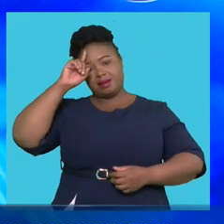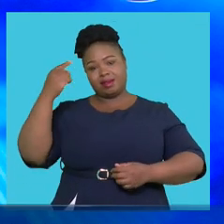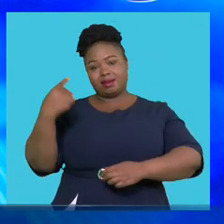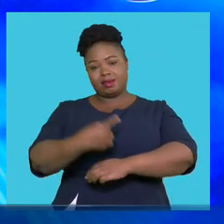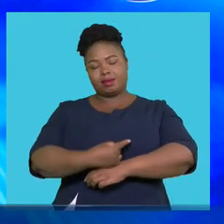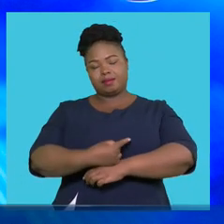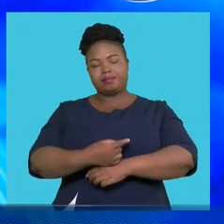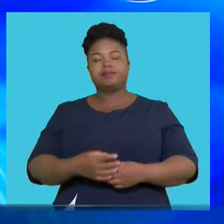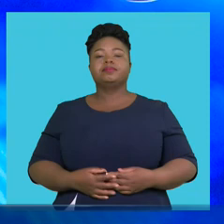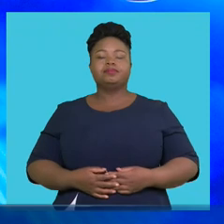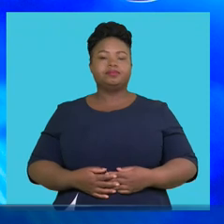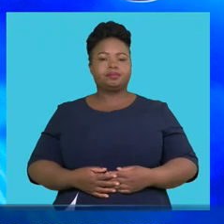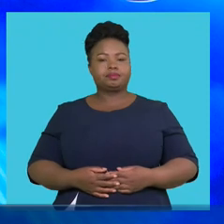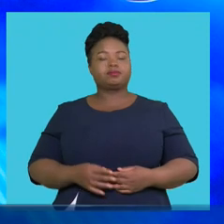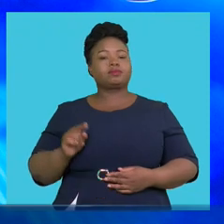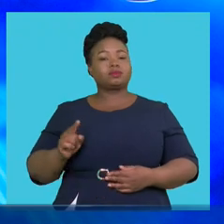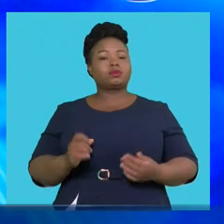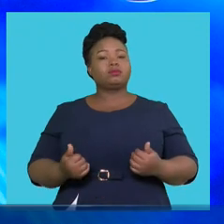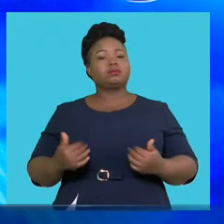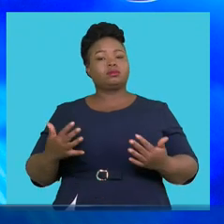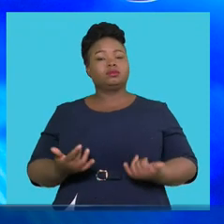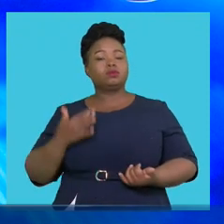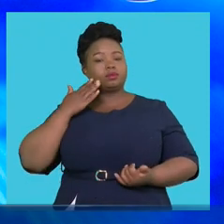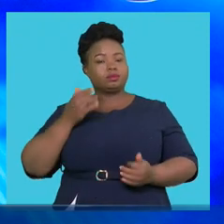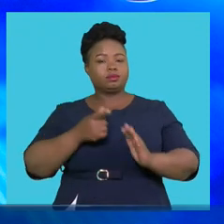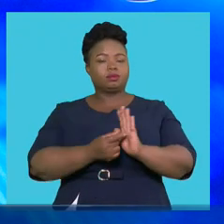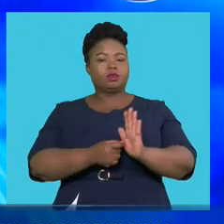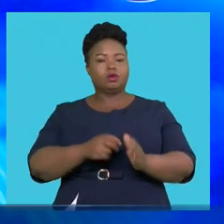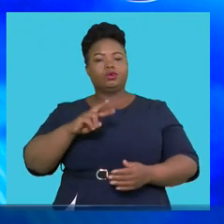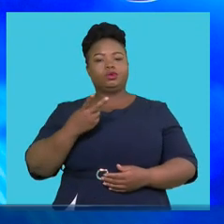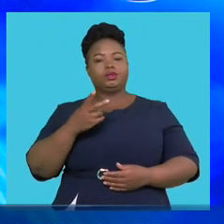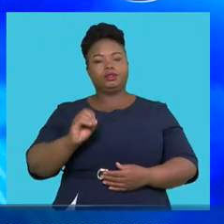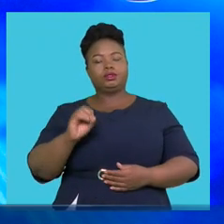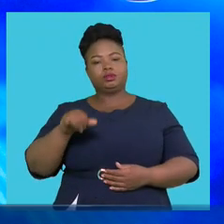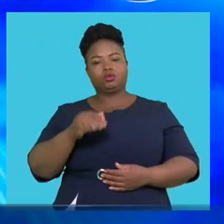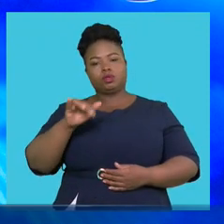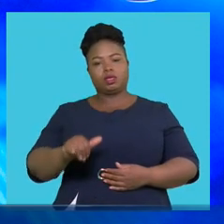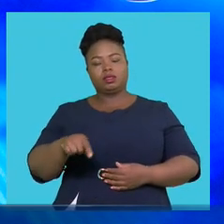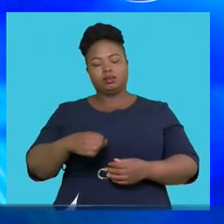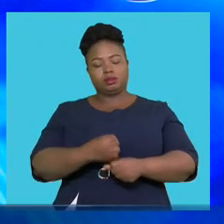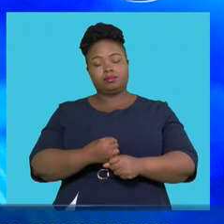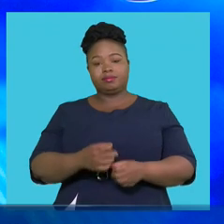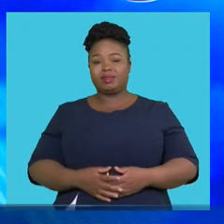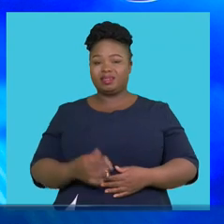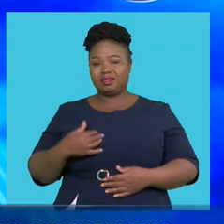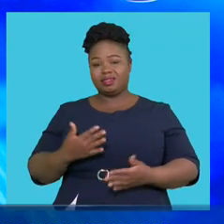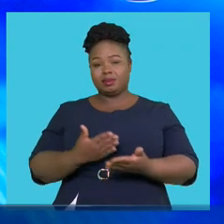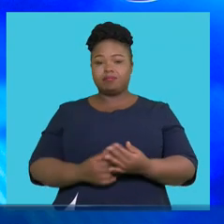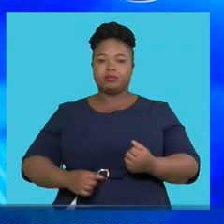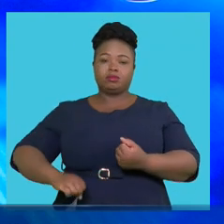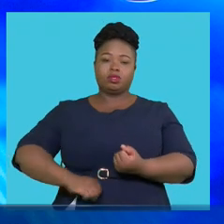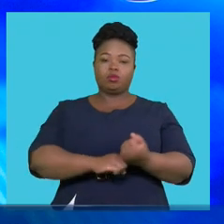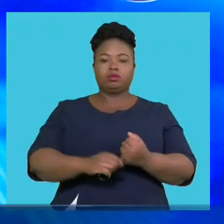Day Fun Walk and Run nekulindeleke ukuba liqhube ngomhla wama-20 kuJulayi walonyaka. Ngoncedo lwabaxhasi